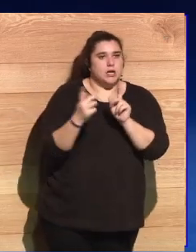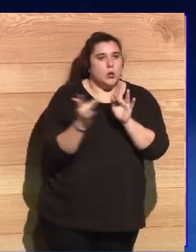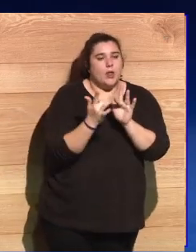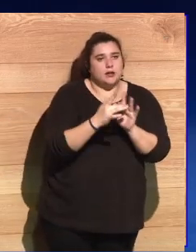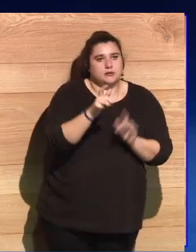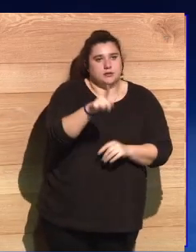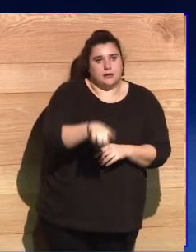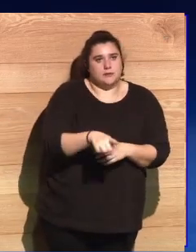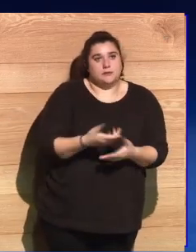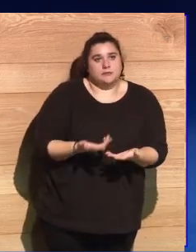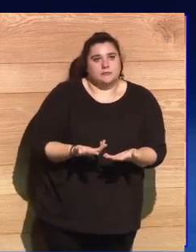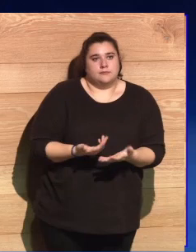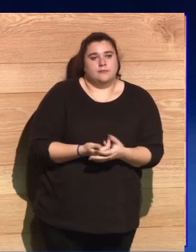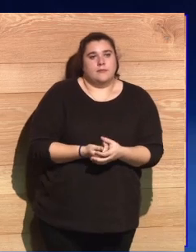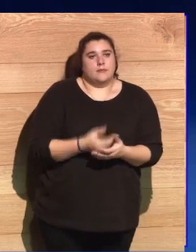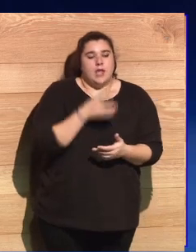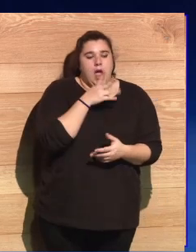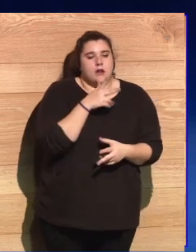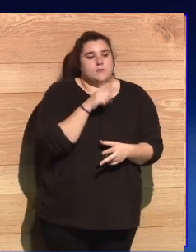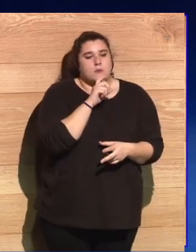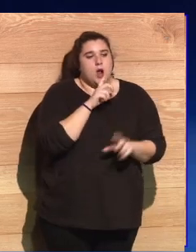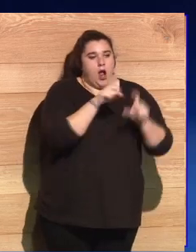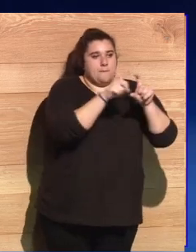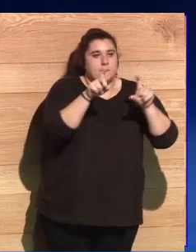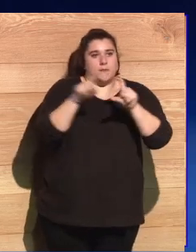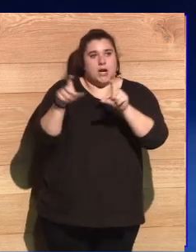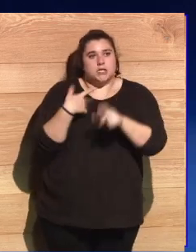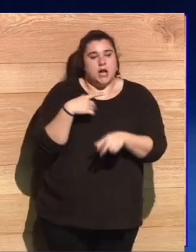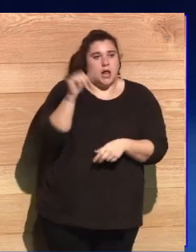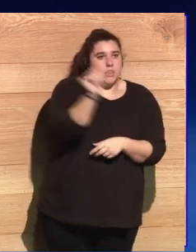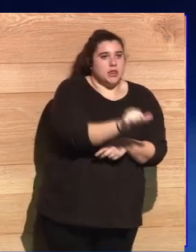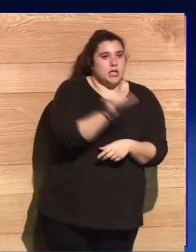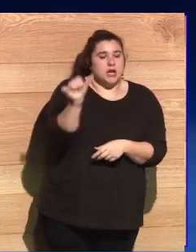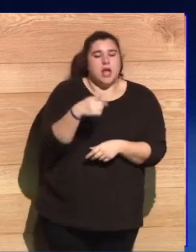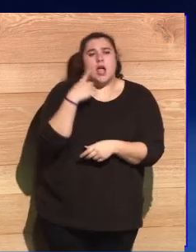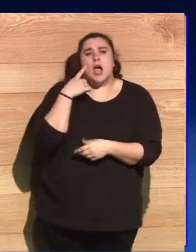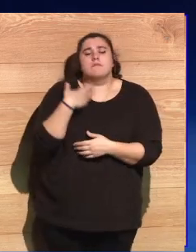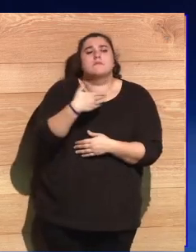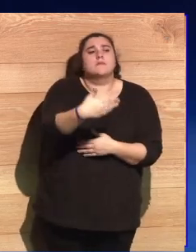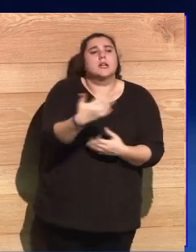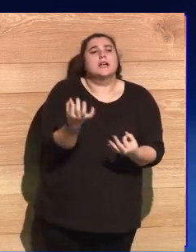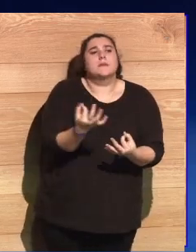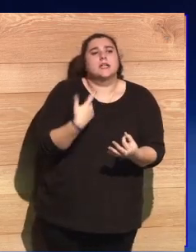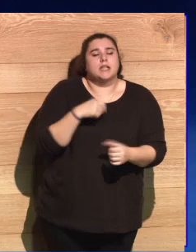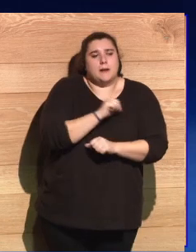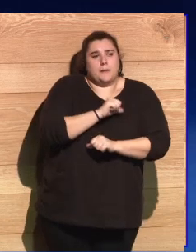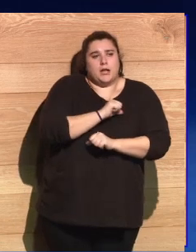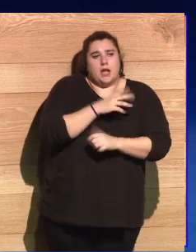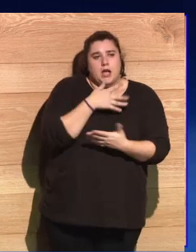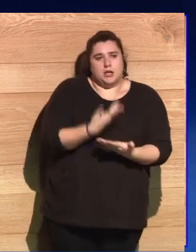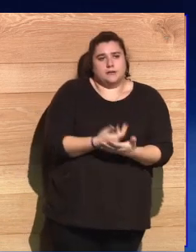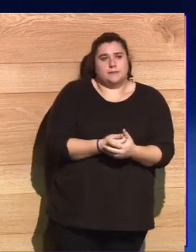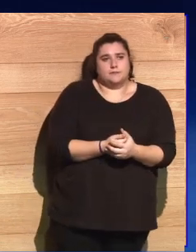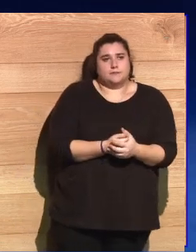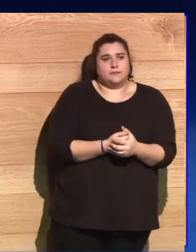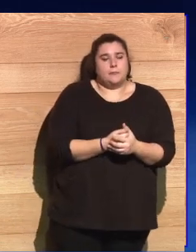film production companies, and I'm just waiting to see if something comes of it. Nowadays with so much cable